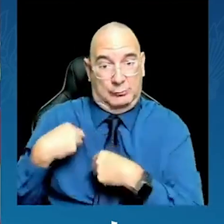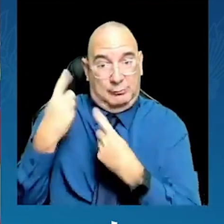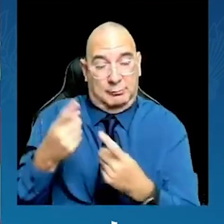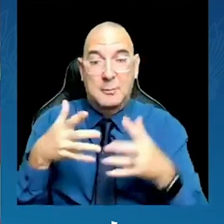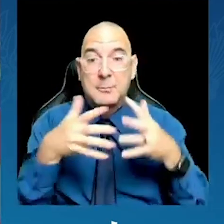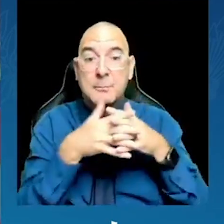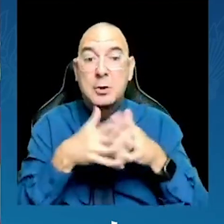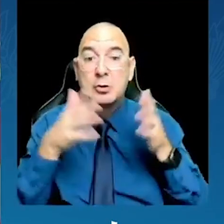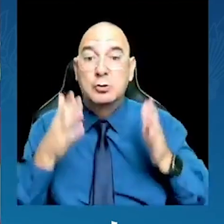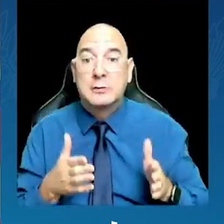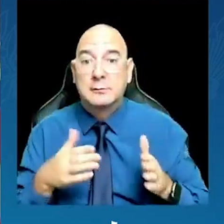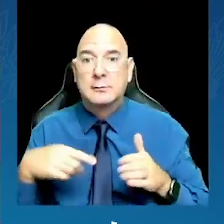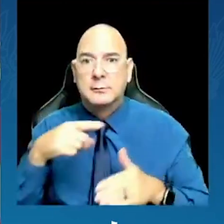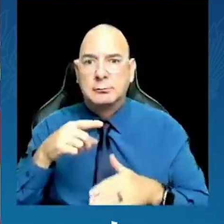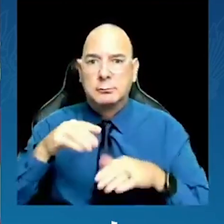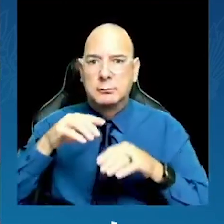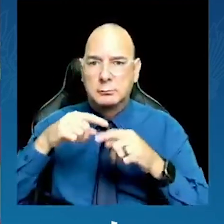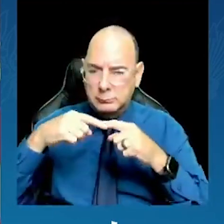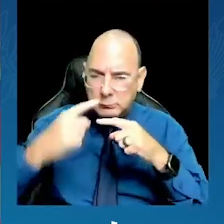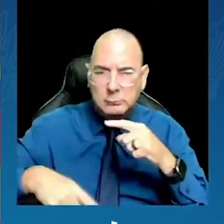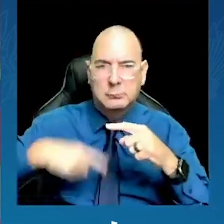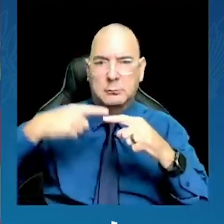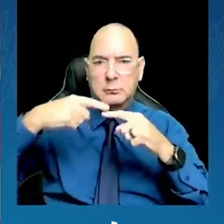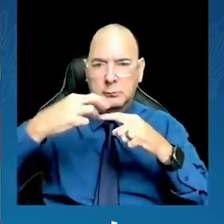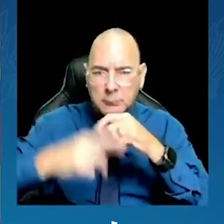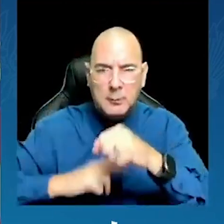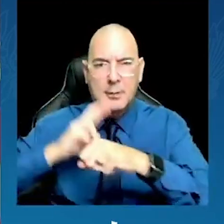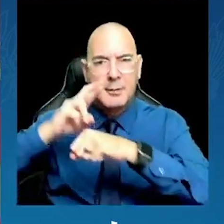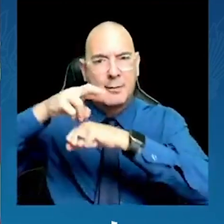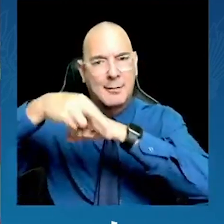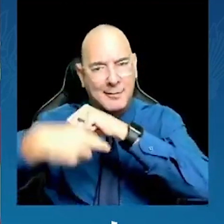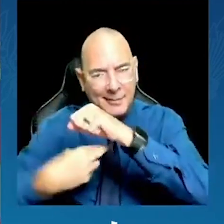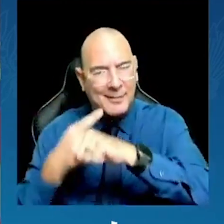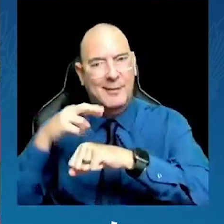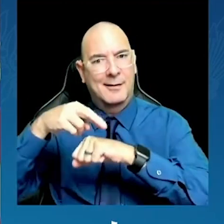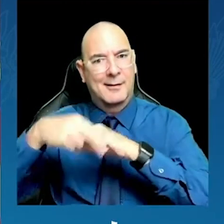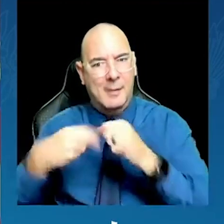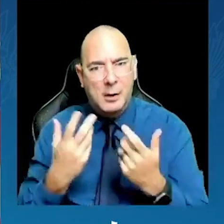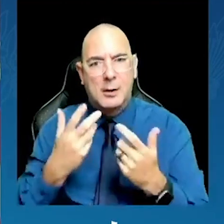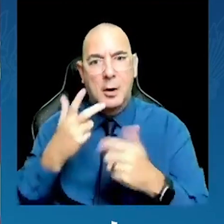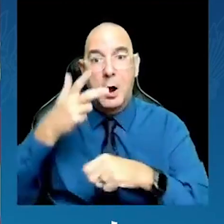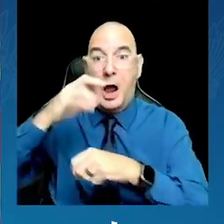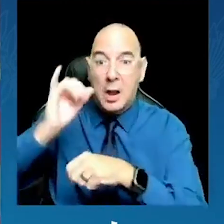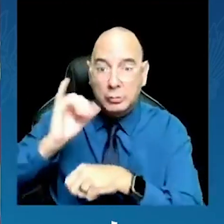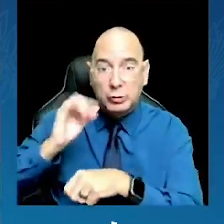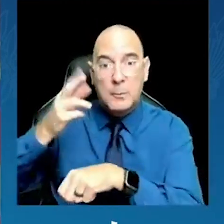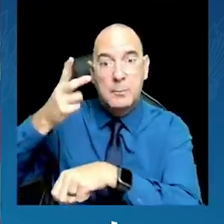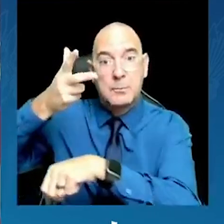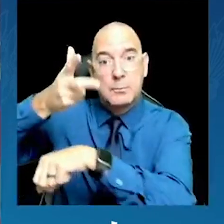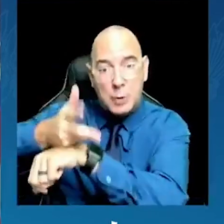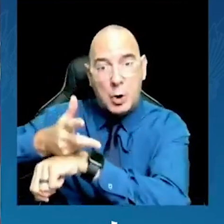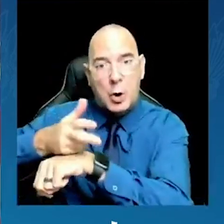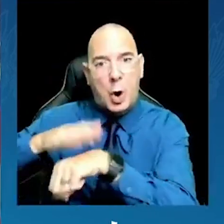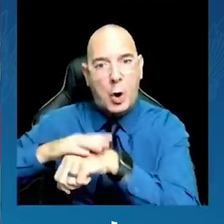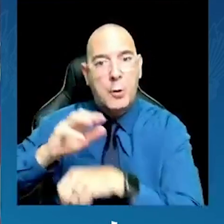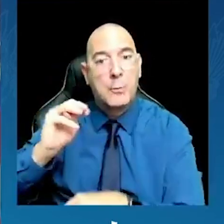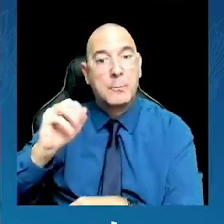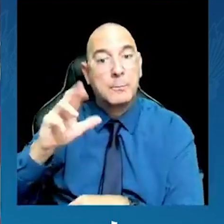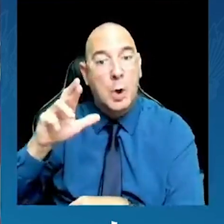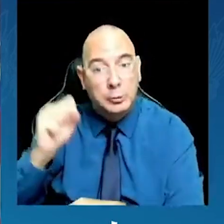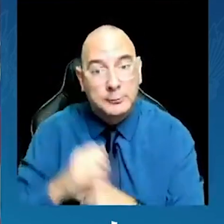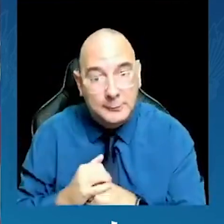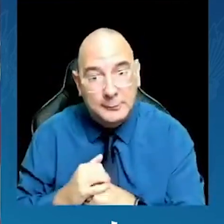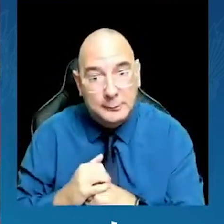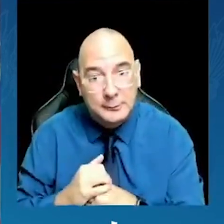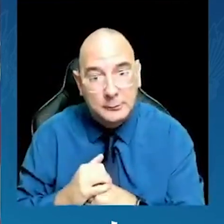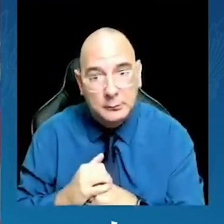Mercury, landed rovers on Mars, and flown by Pluto.